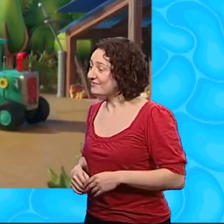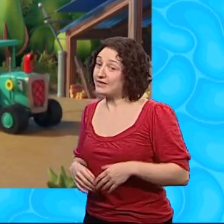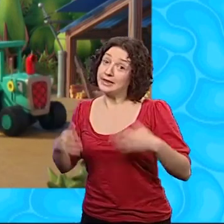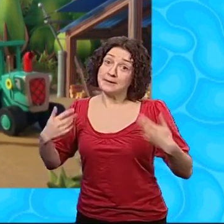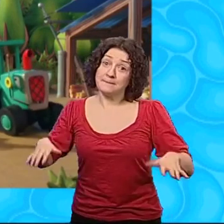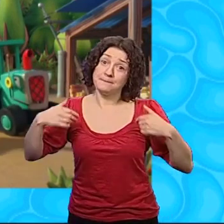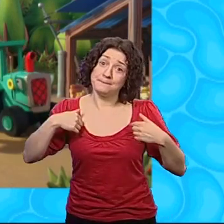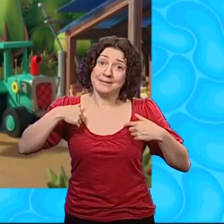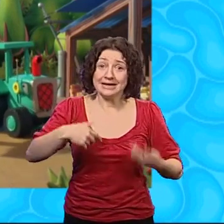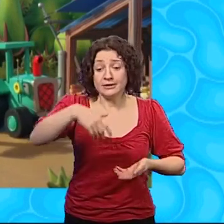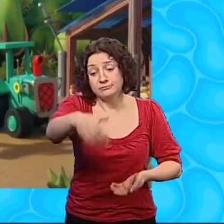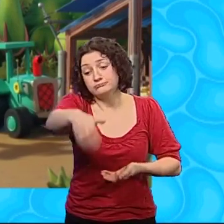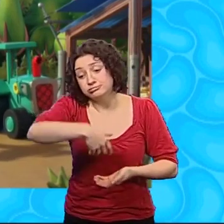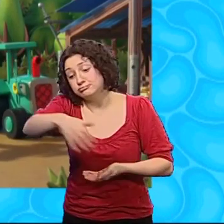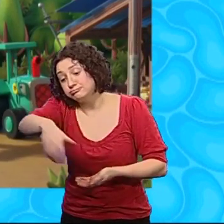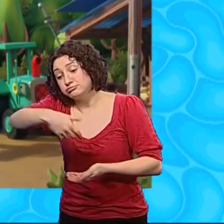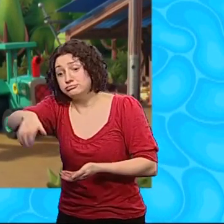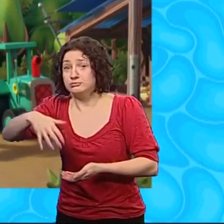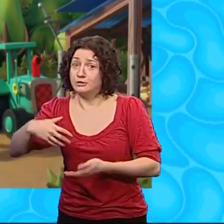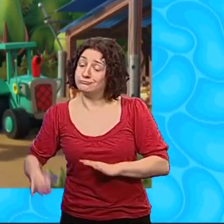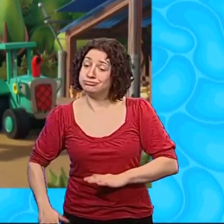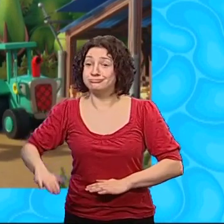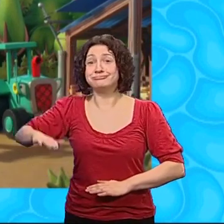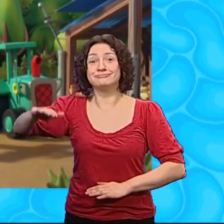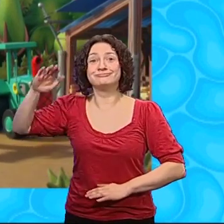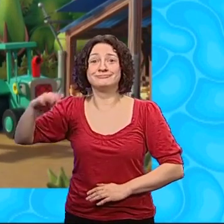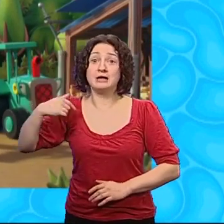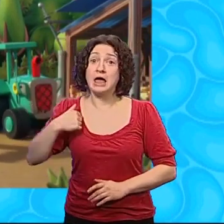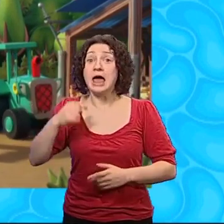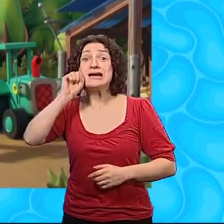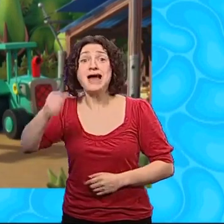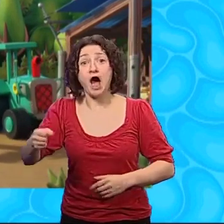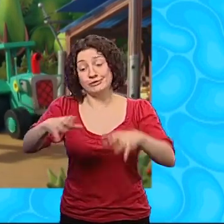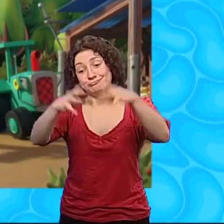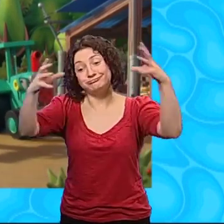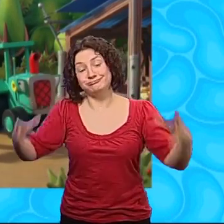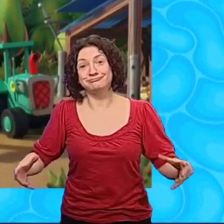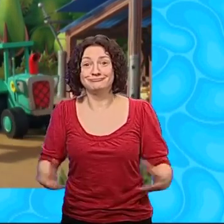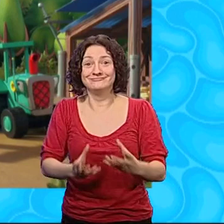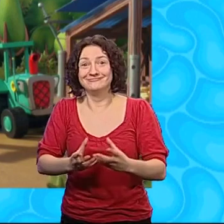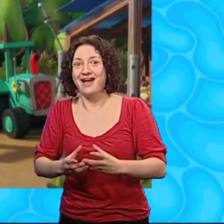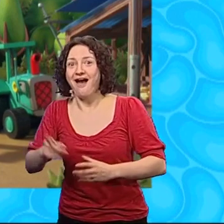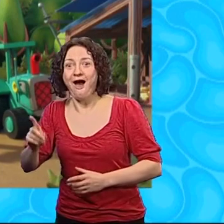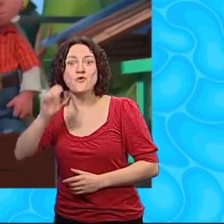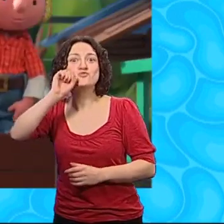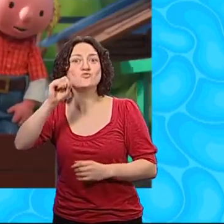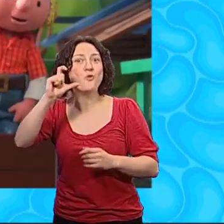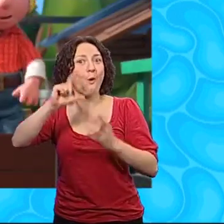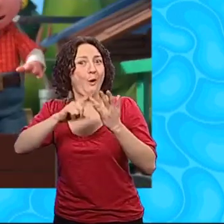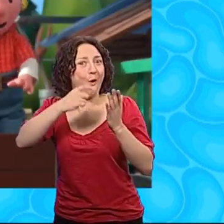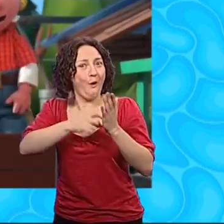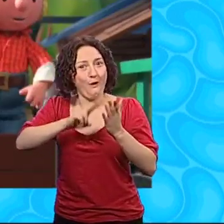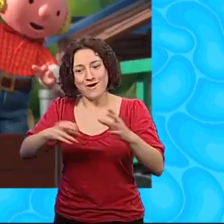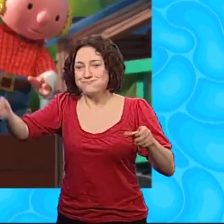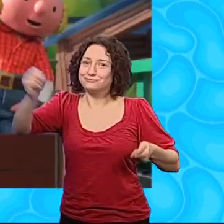I was born. I can pick a sack of carrots, I can pick a sack of corn. But the